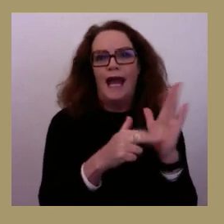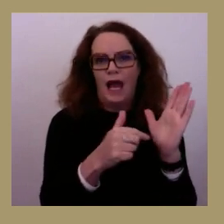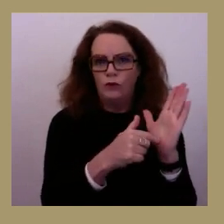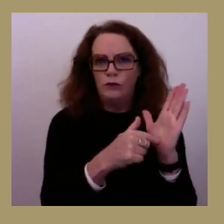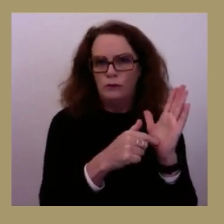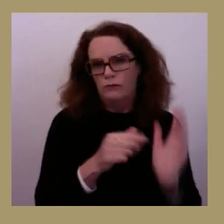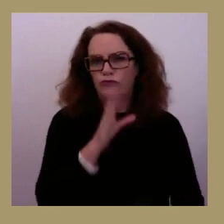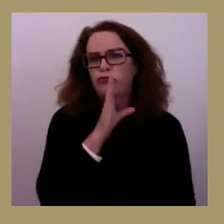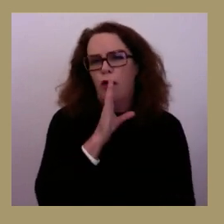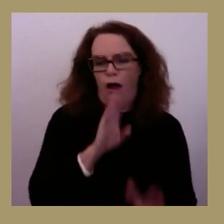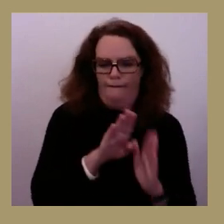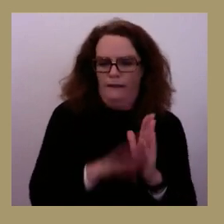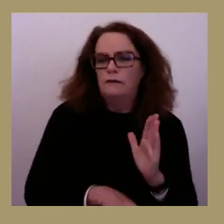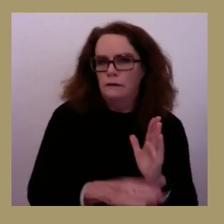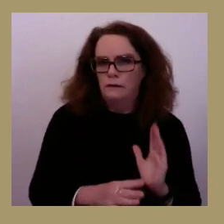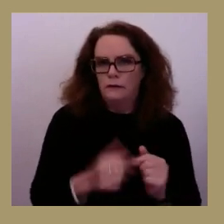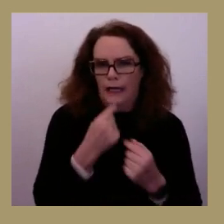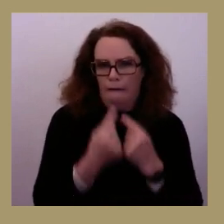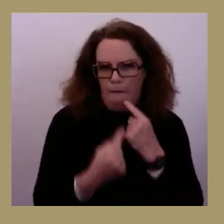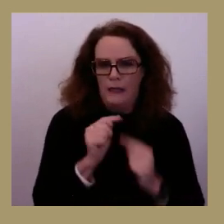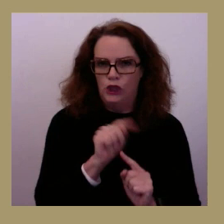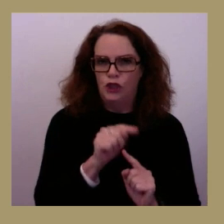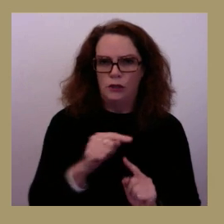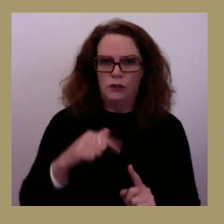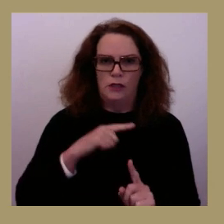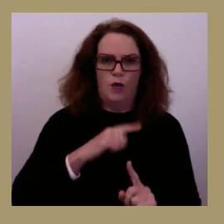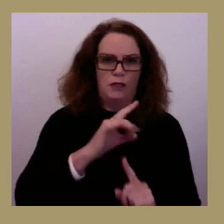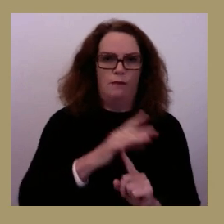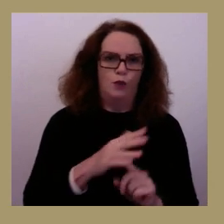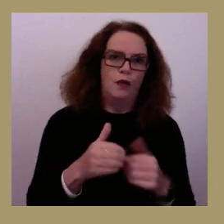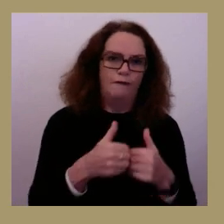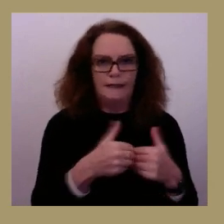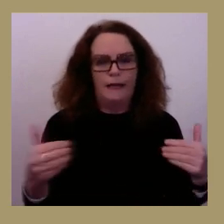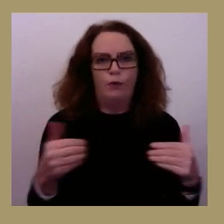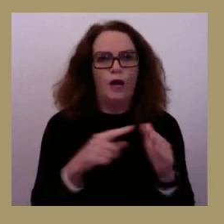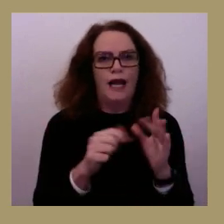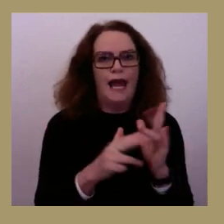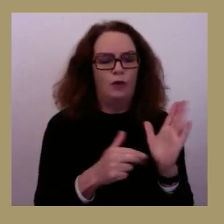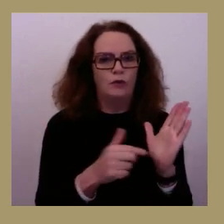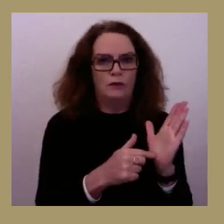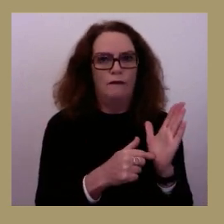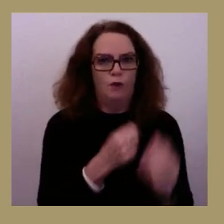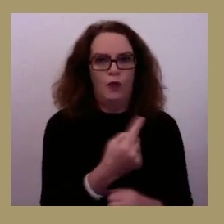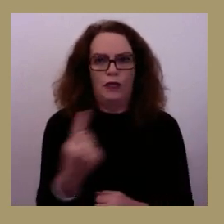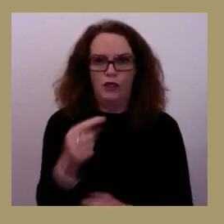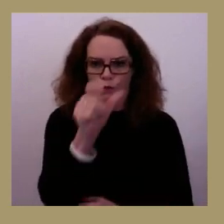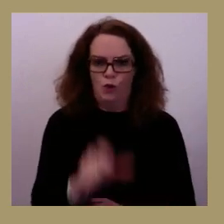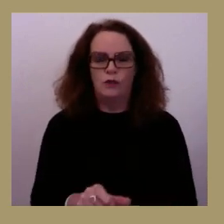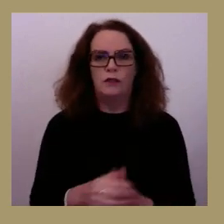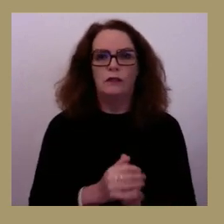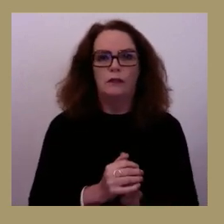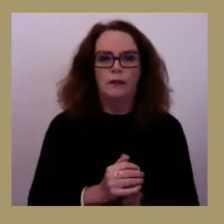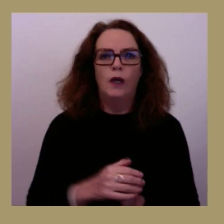personal identifiable information that is attached to the customer, and we do need an account to verify that people are who they say they